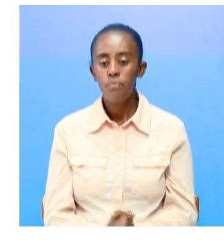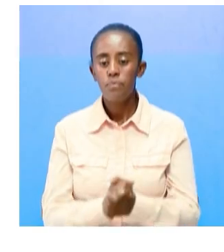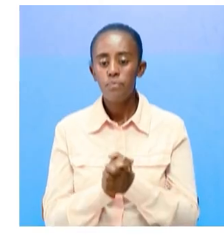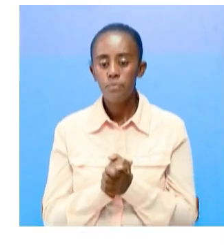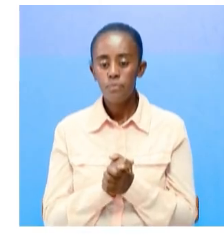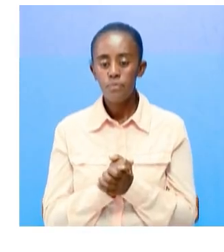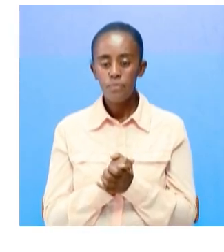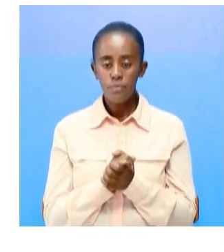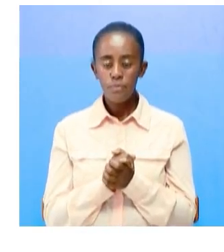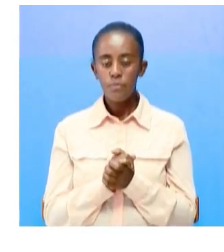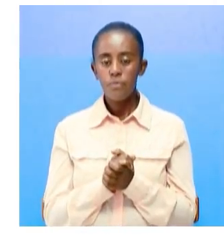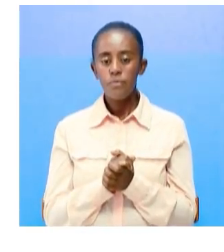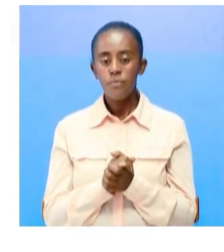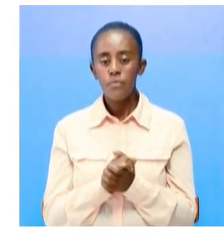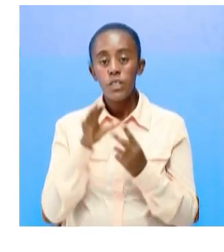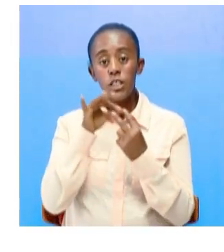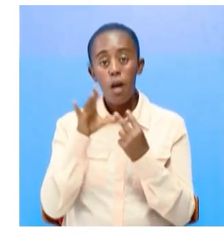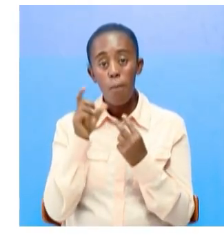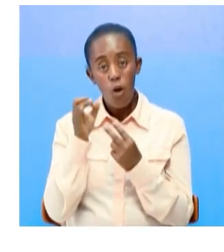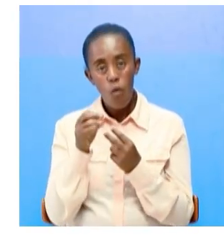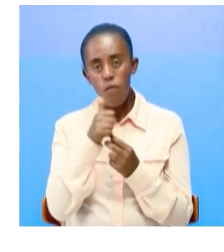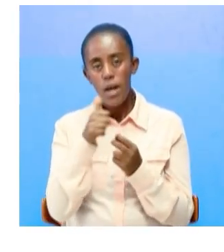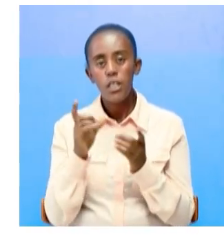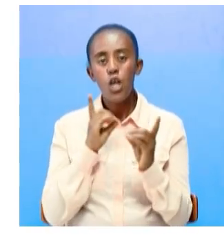Sample of a dialogue.